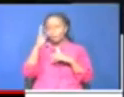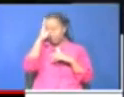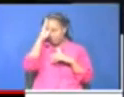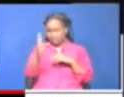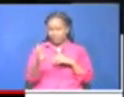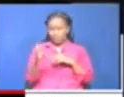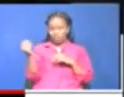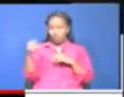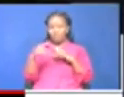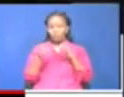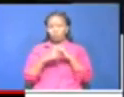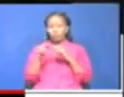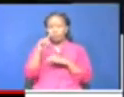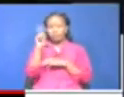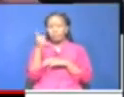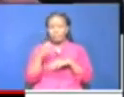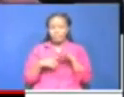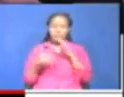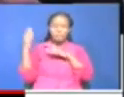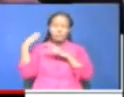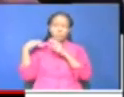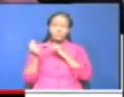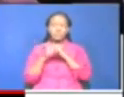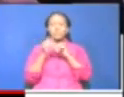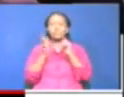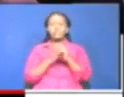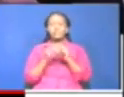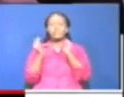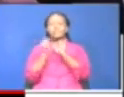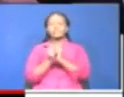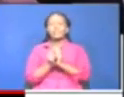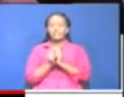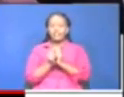first time in 1910. Jacqueline Masharia for Lunchtime News.